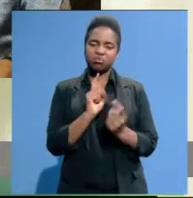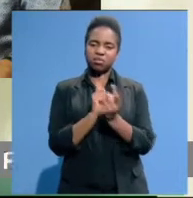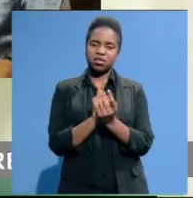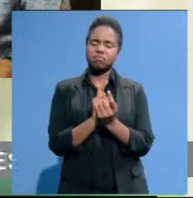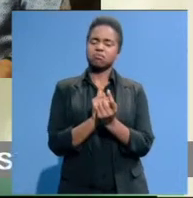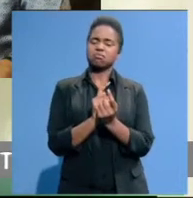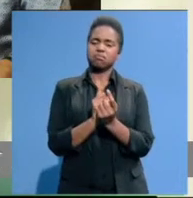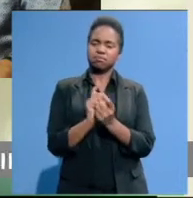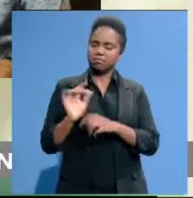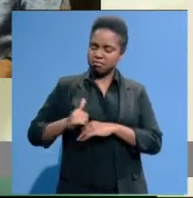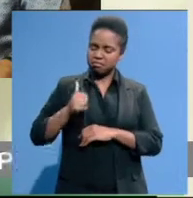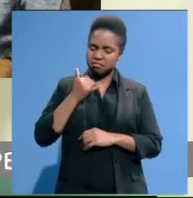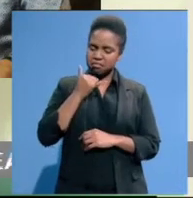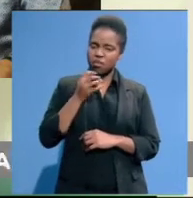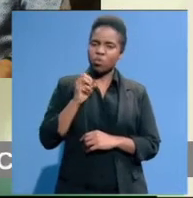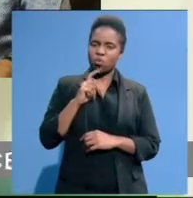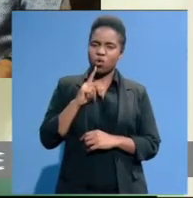platforms.